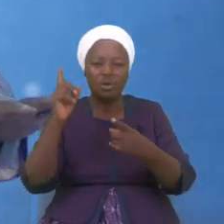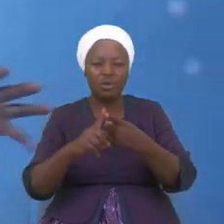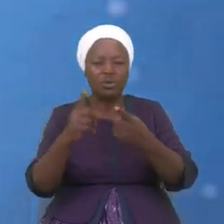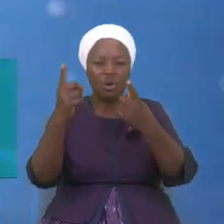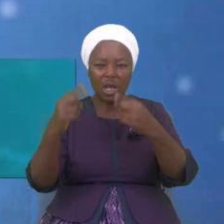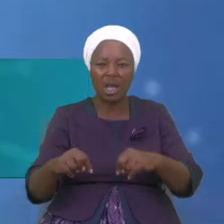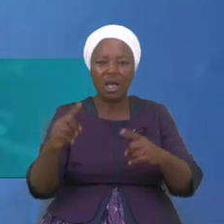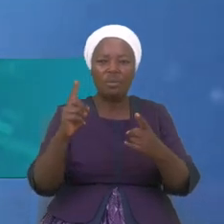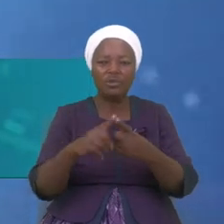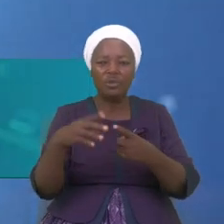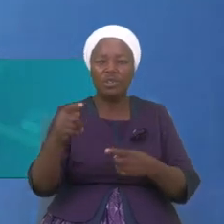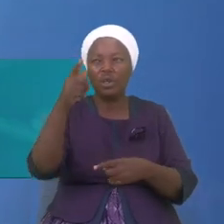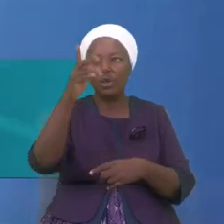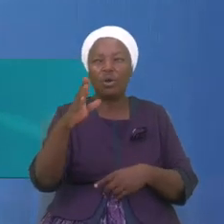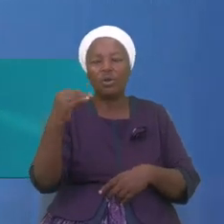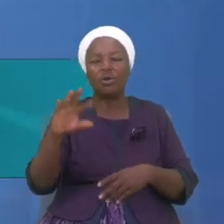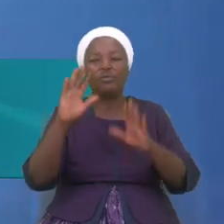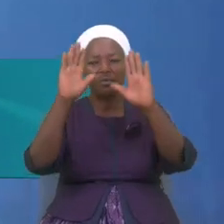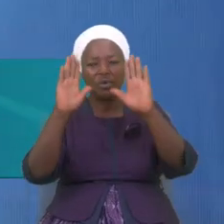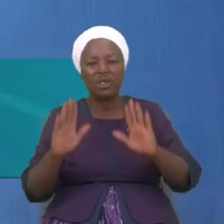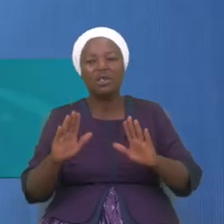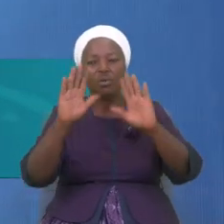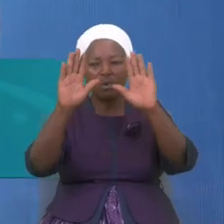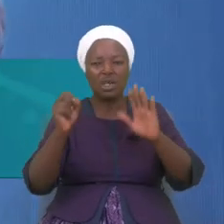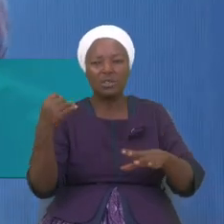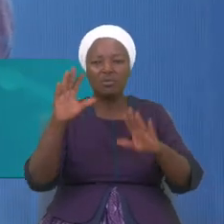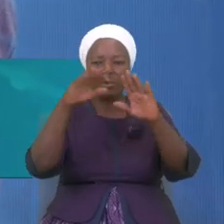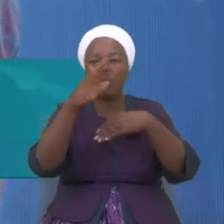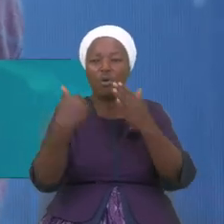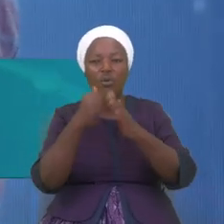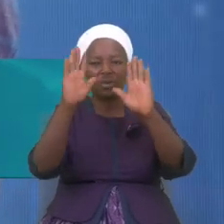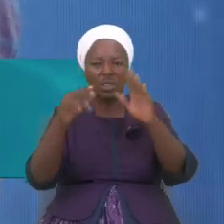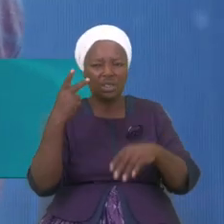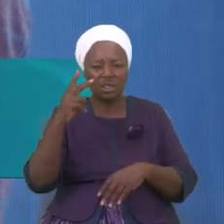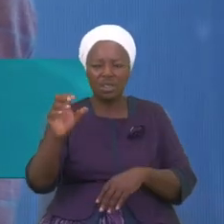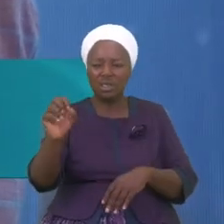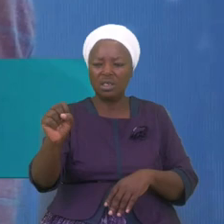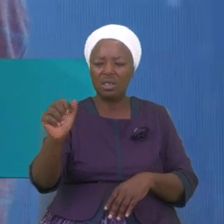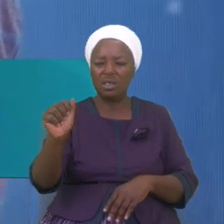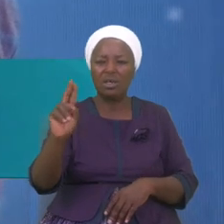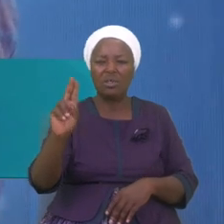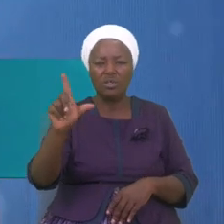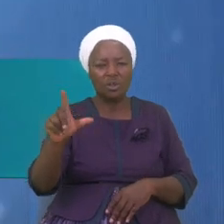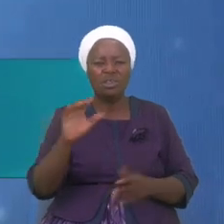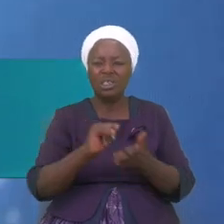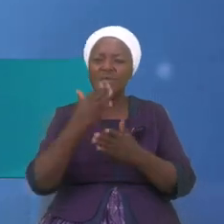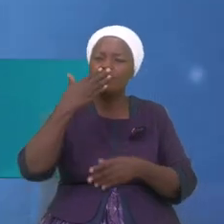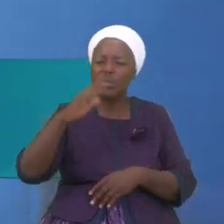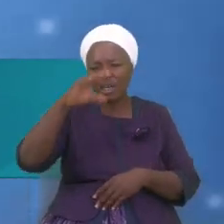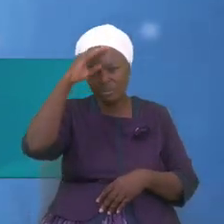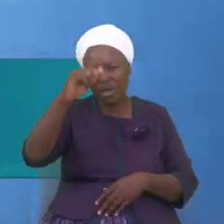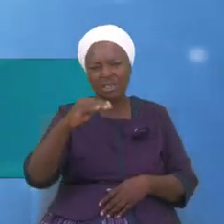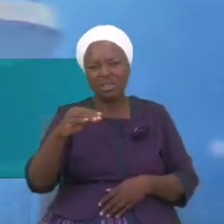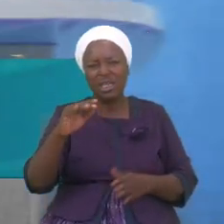of wonders. Wonder of all wonders. Look at Saul, bad man, injurious man, a blasphemer. And